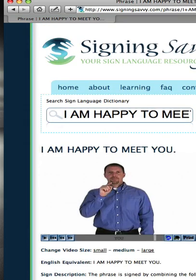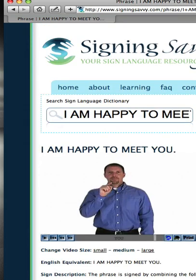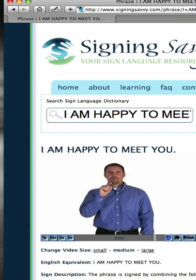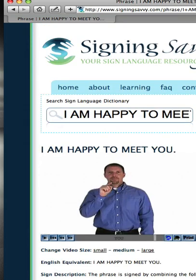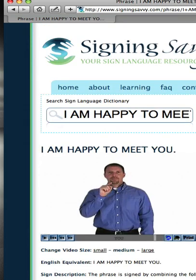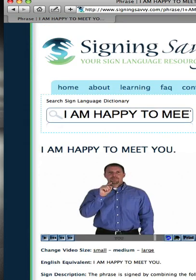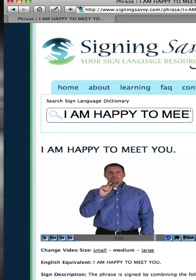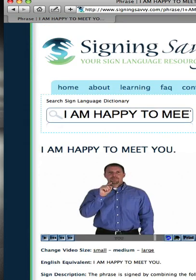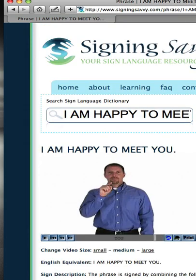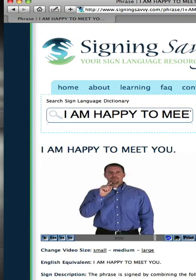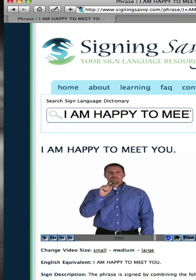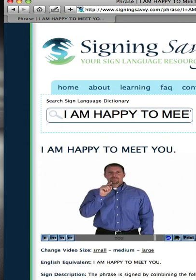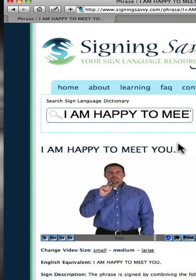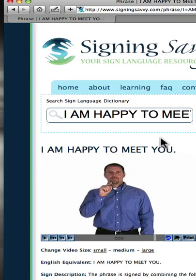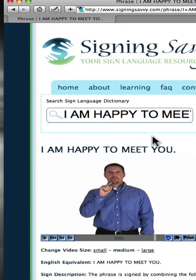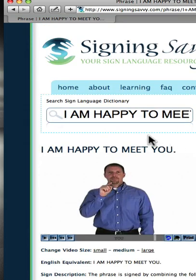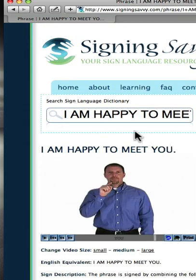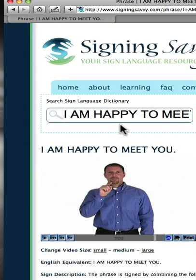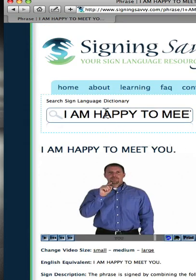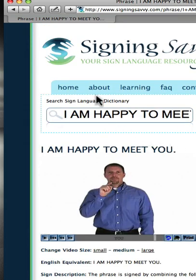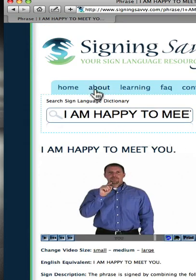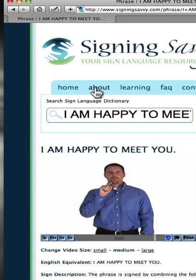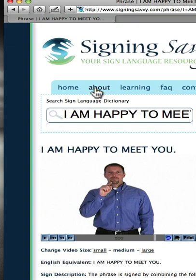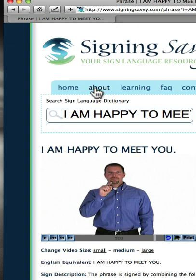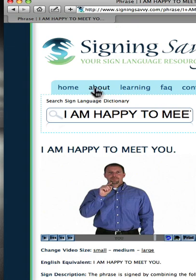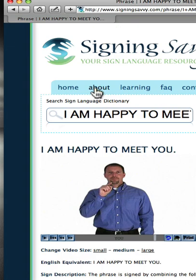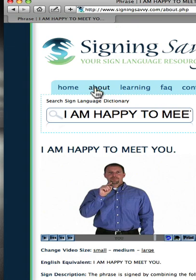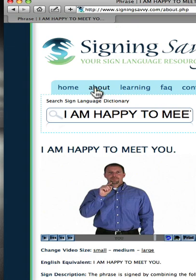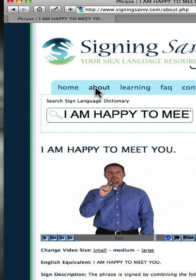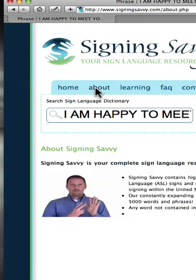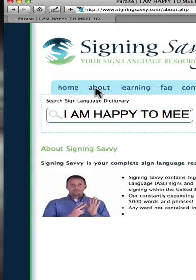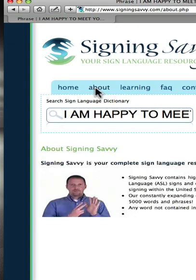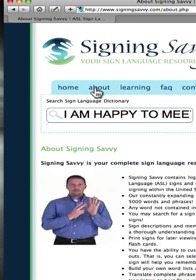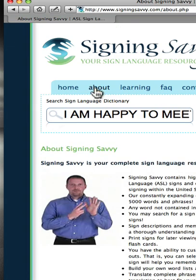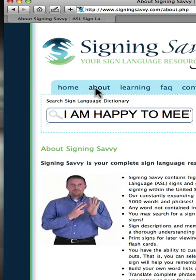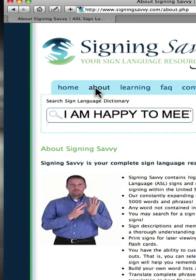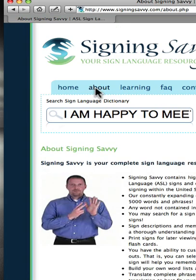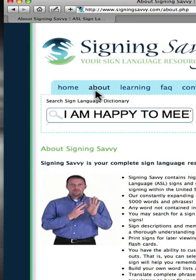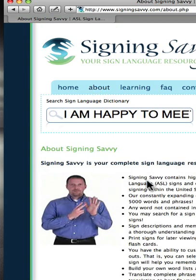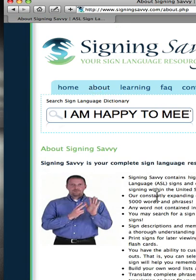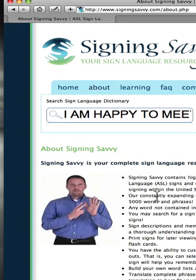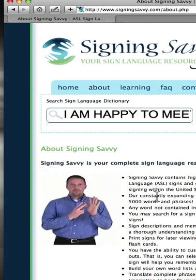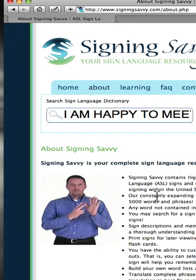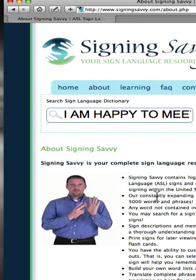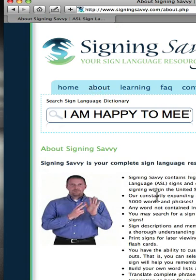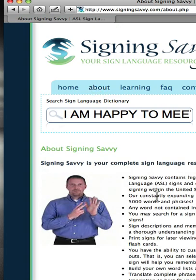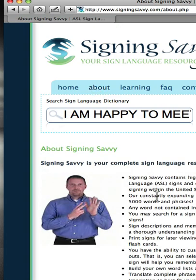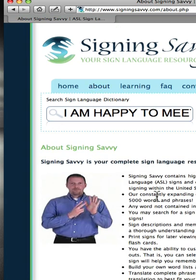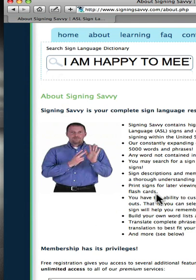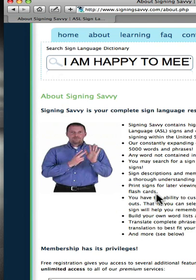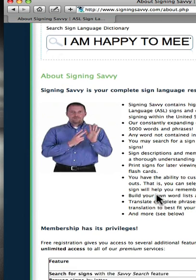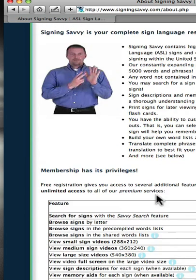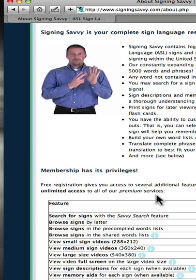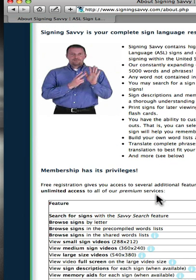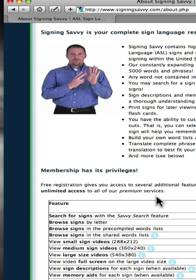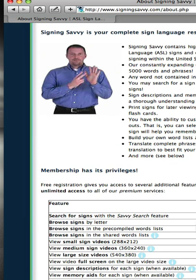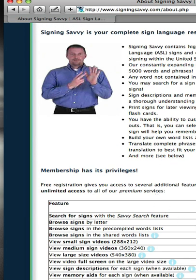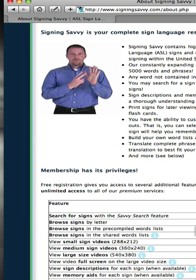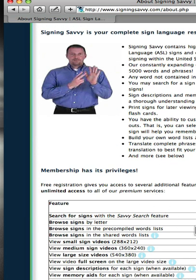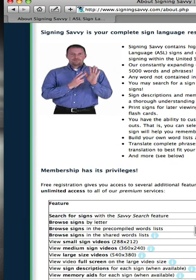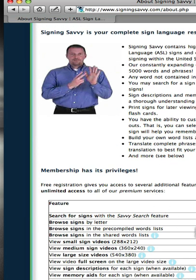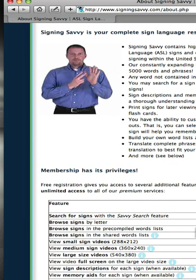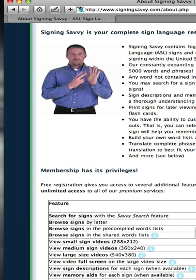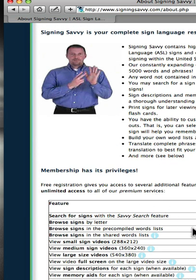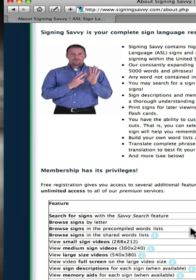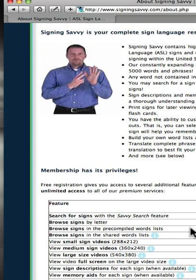Now searching is a premium feature or a member feature on SigningSavvy. If I go under the About tab, you can